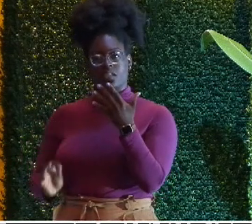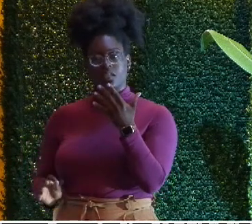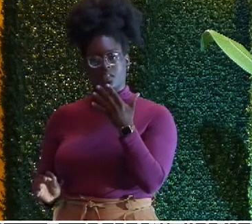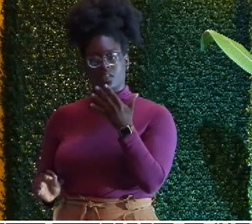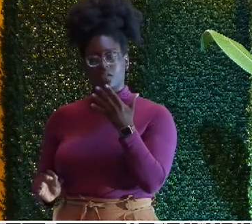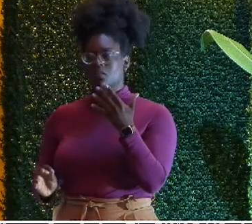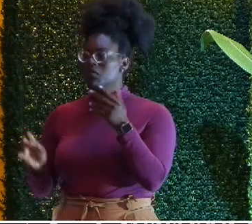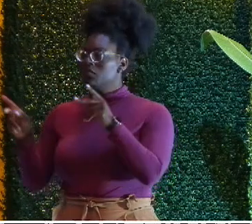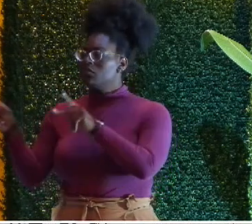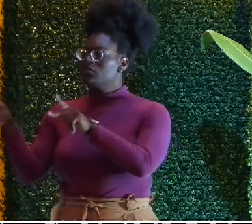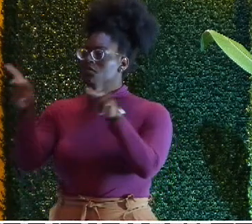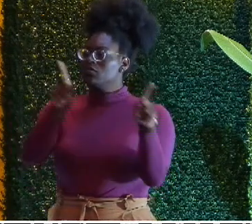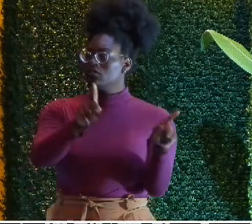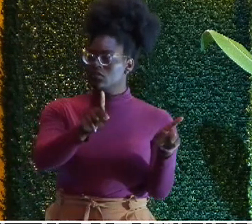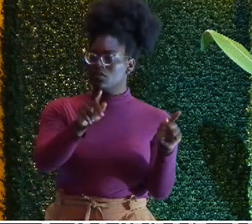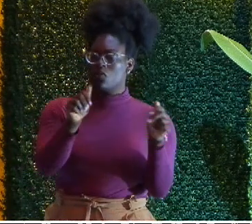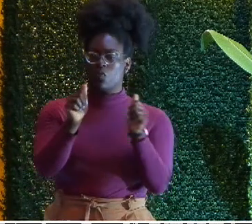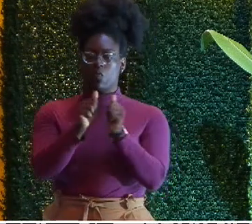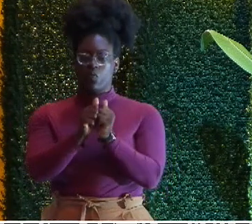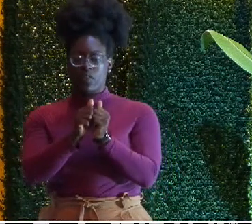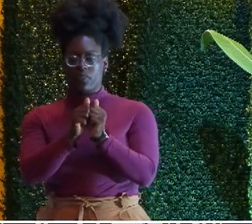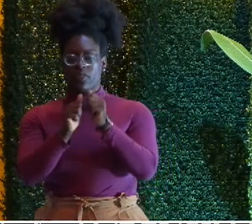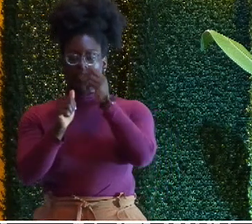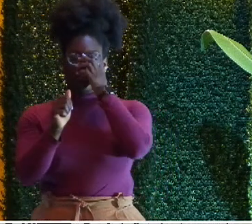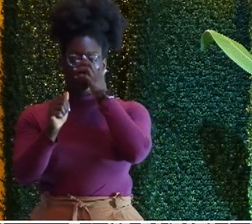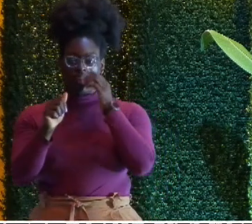dating white men.